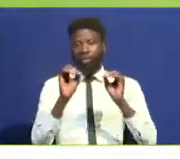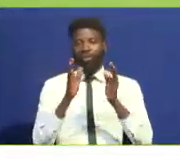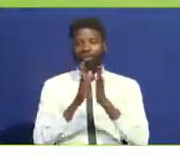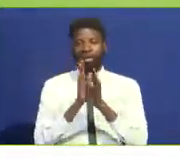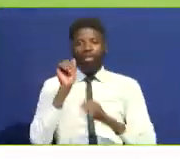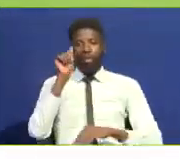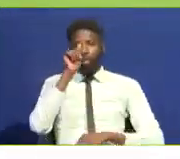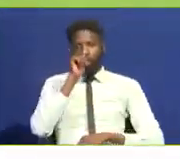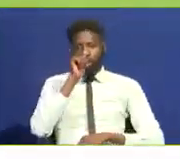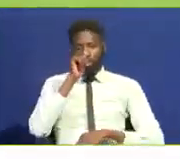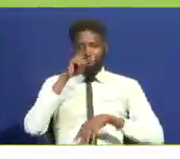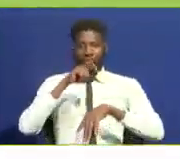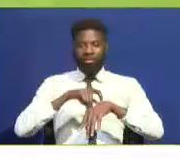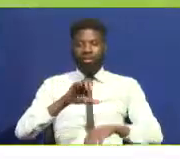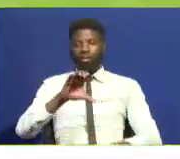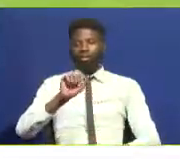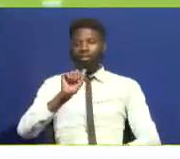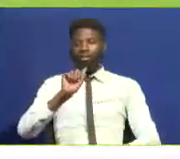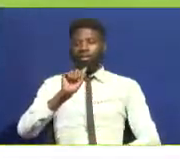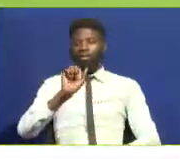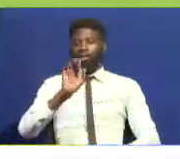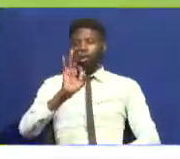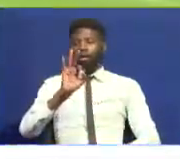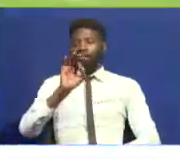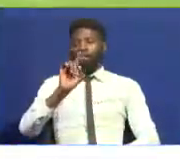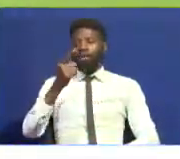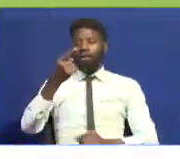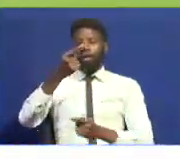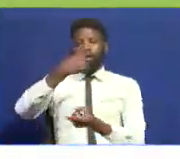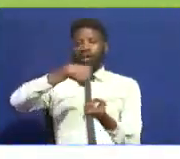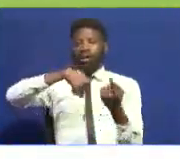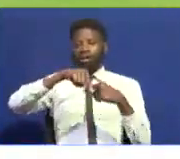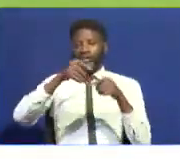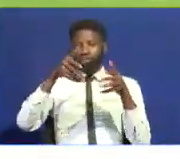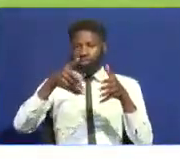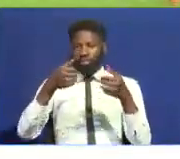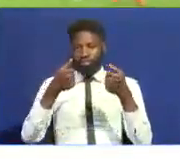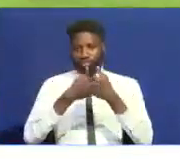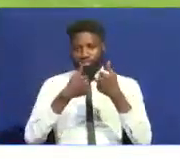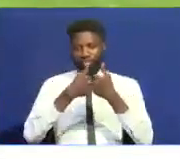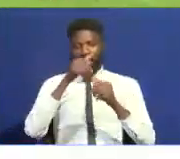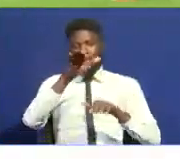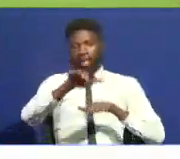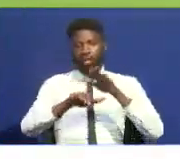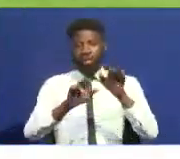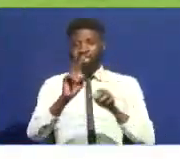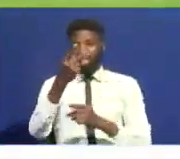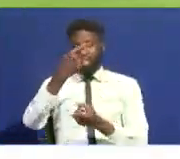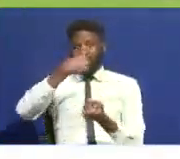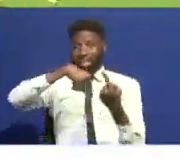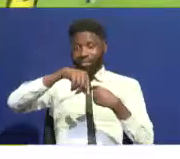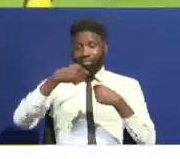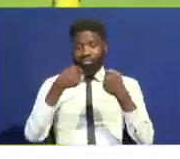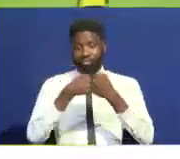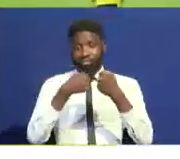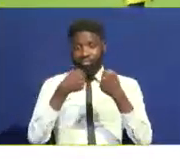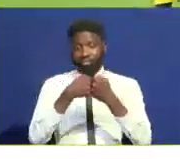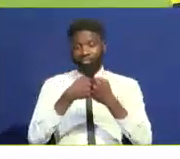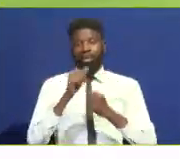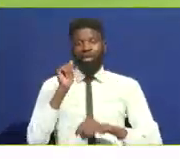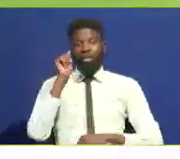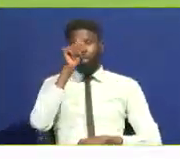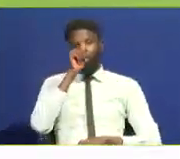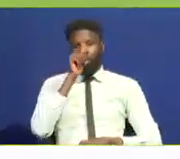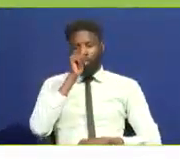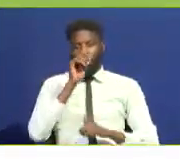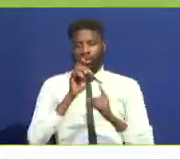CAF Confederation Cup. First leg tie played today at the Nyayo National Stadium. Second leg will be played on the 25th of this month in Ethiopia, where the winner